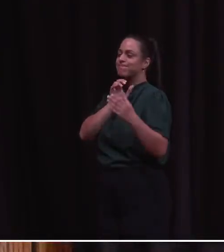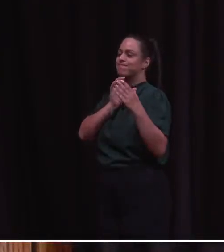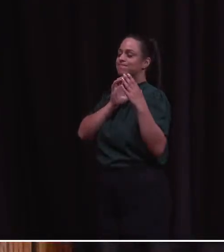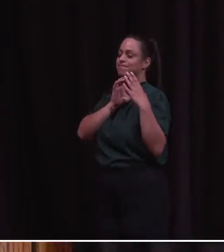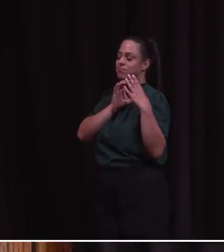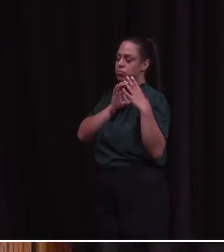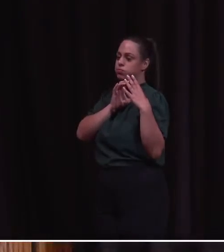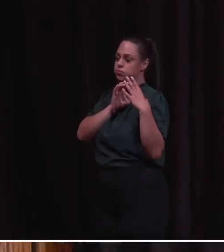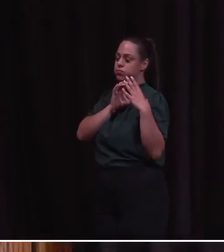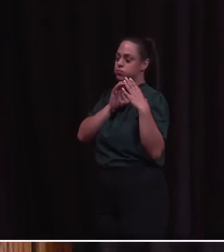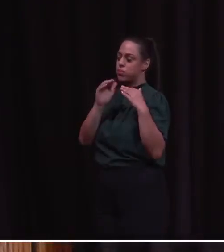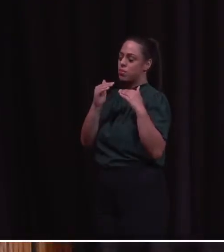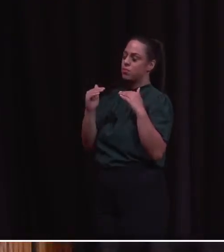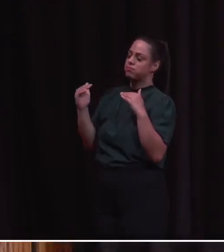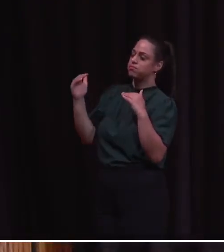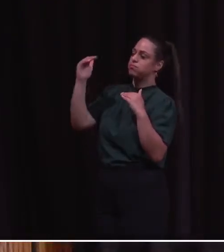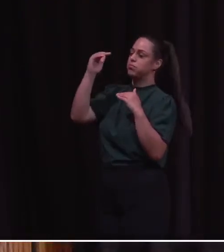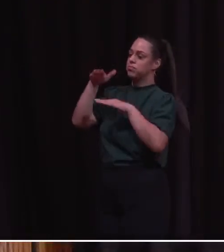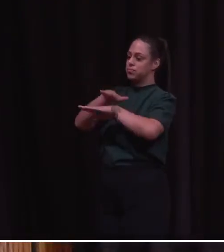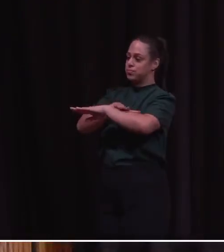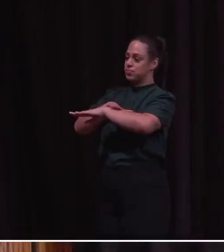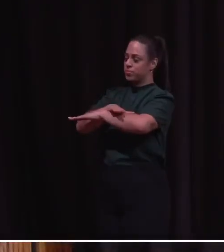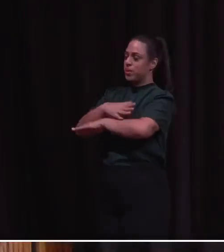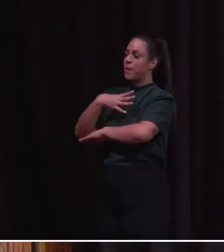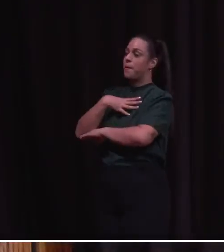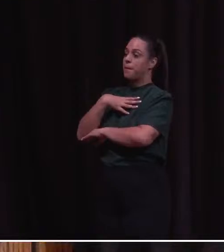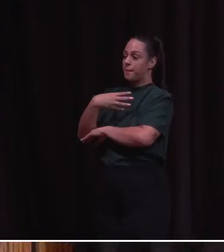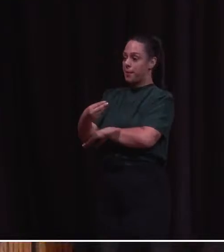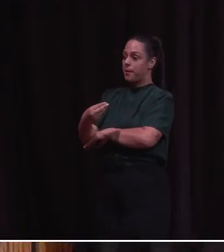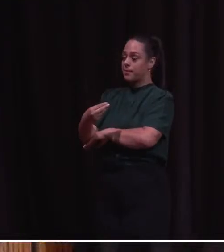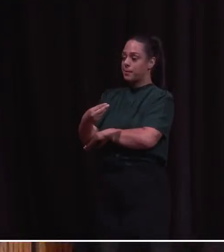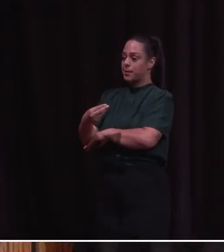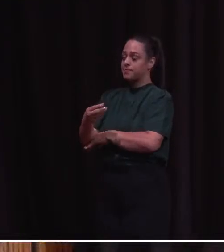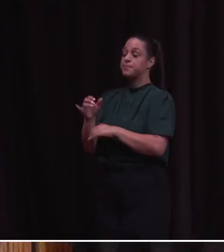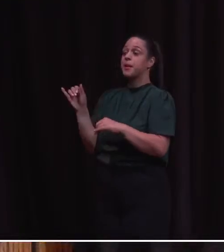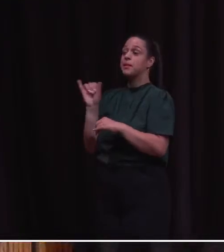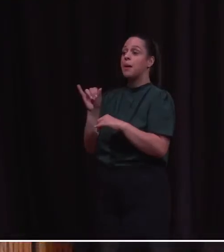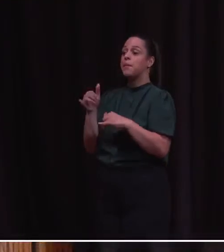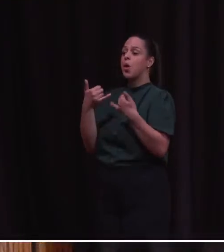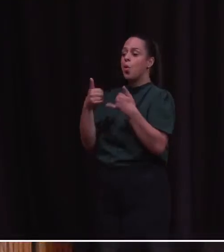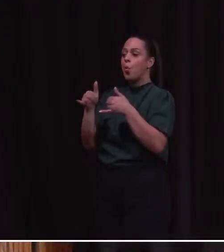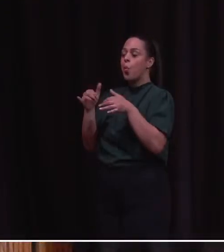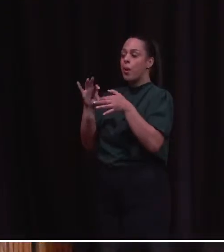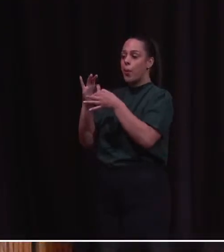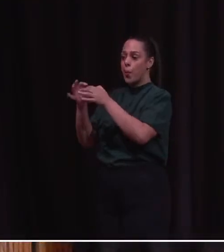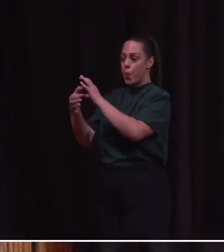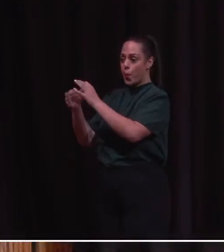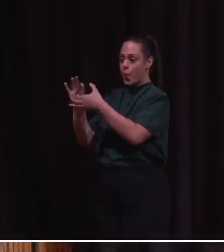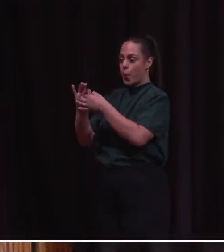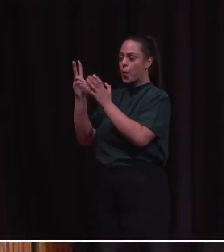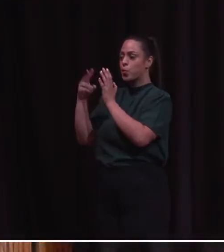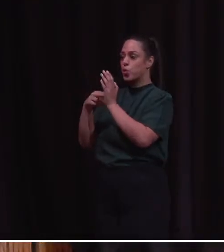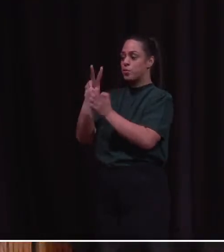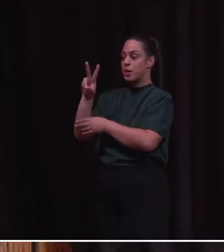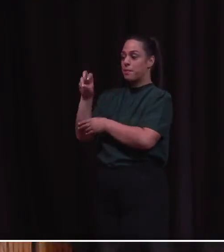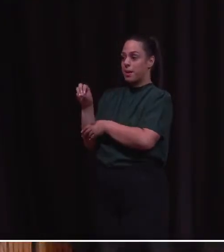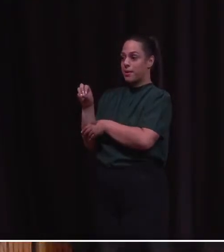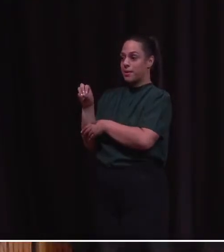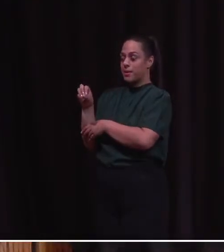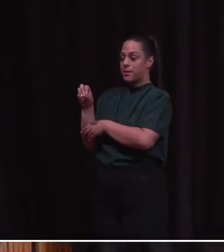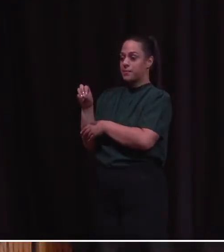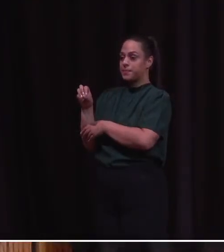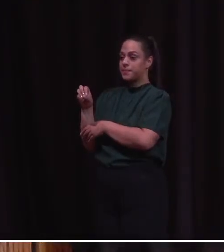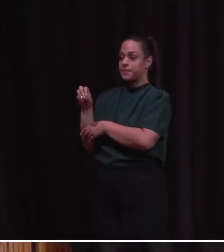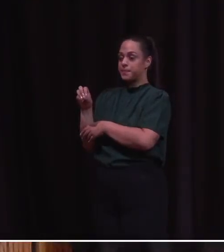At the 2020 Olympics, gender and globalization have collided over the bodies of